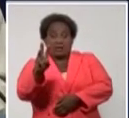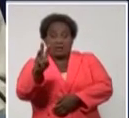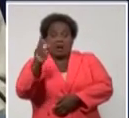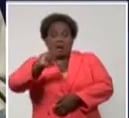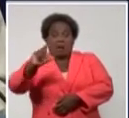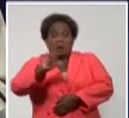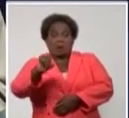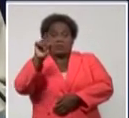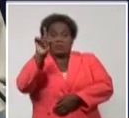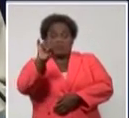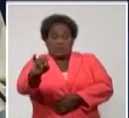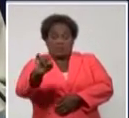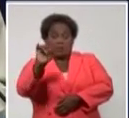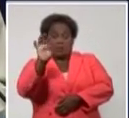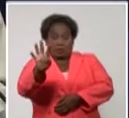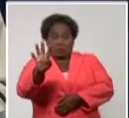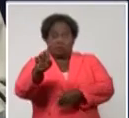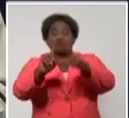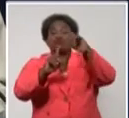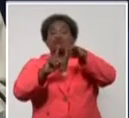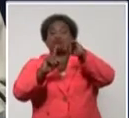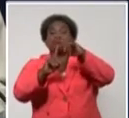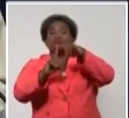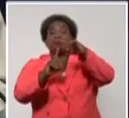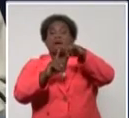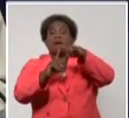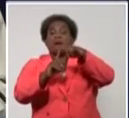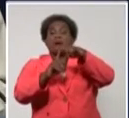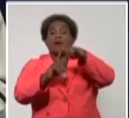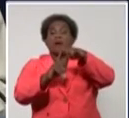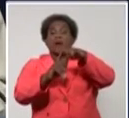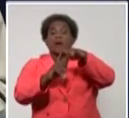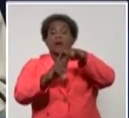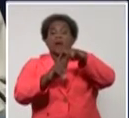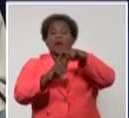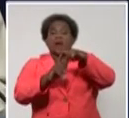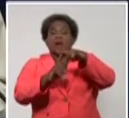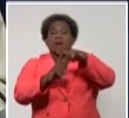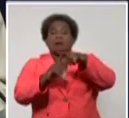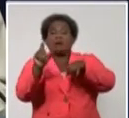to determine the source of infection to 112.